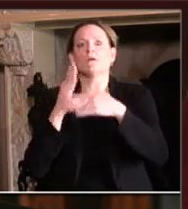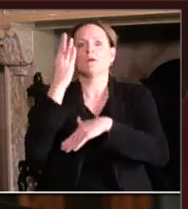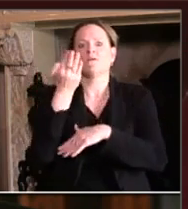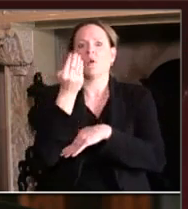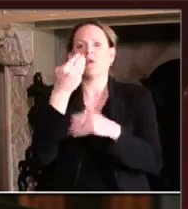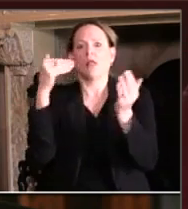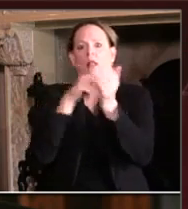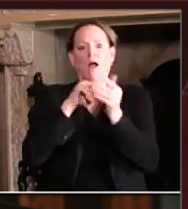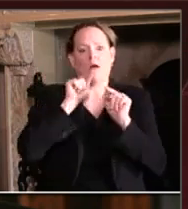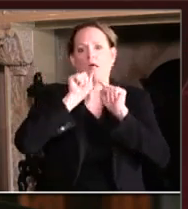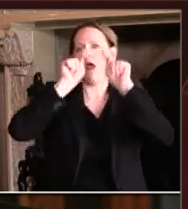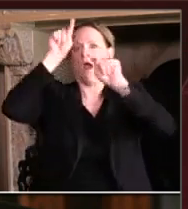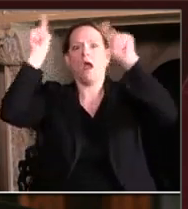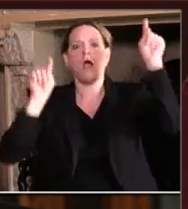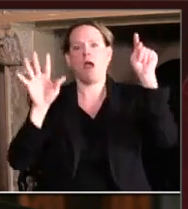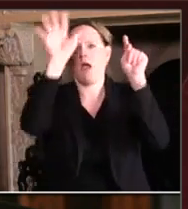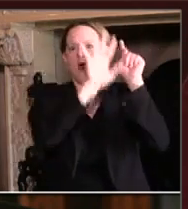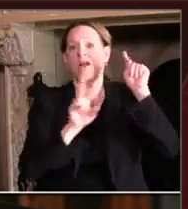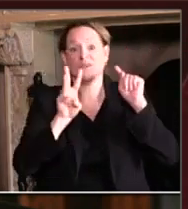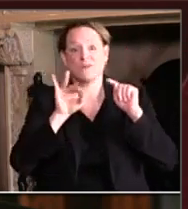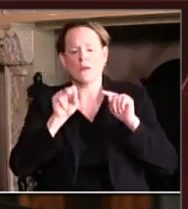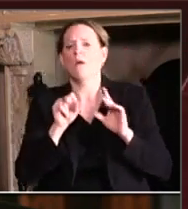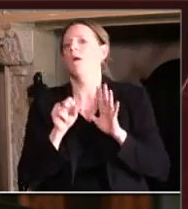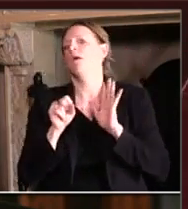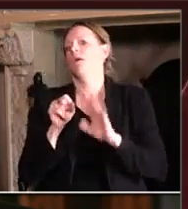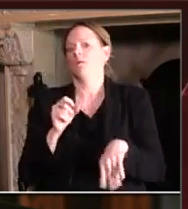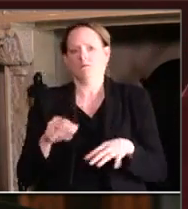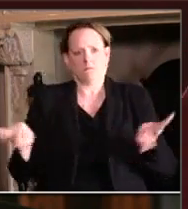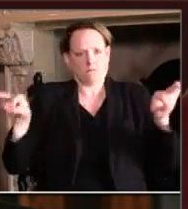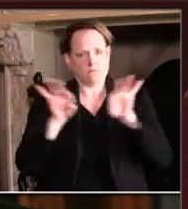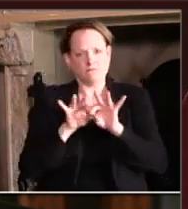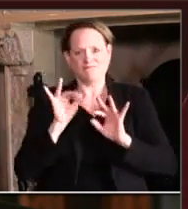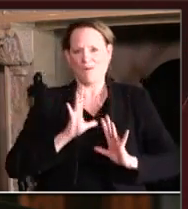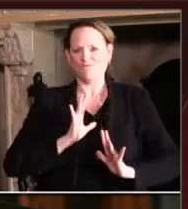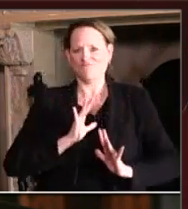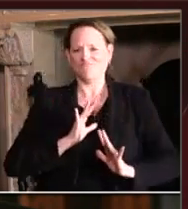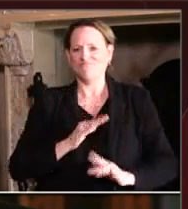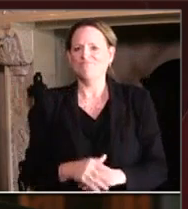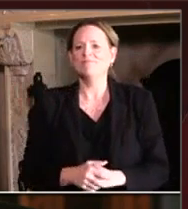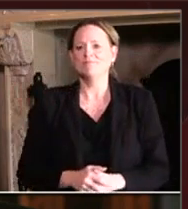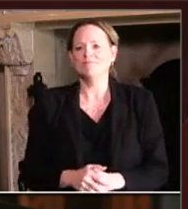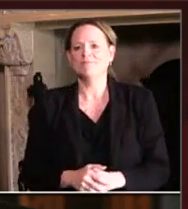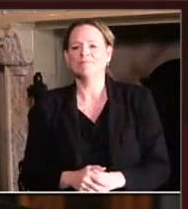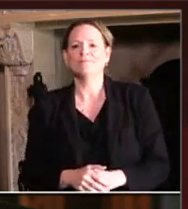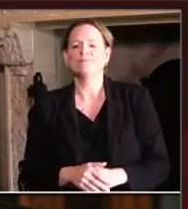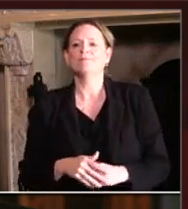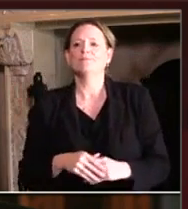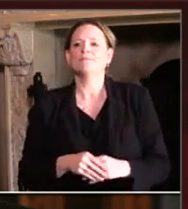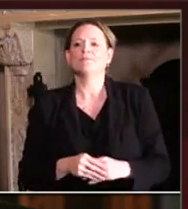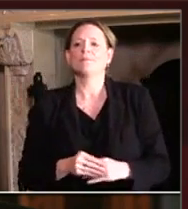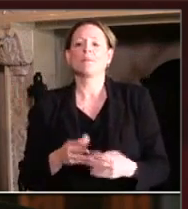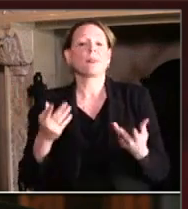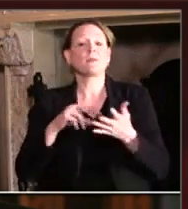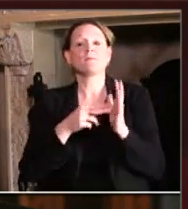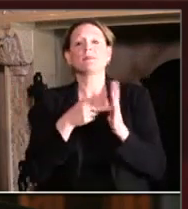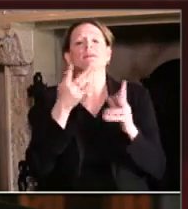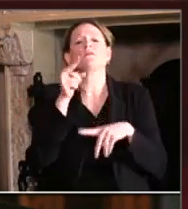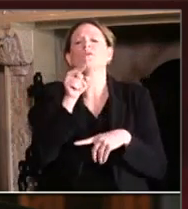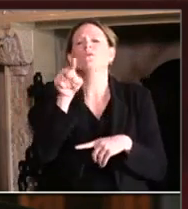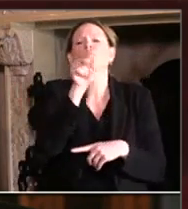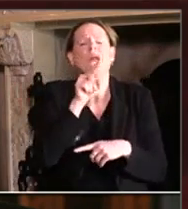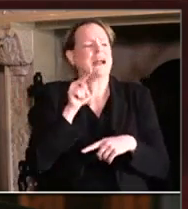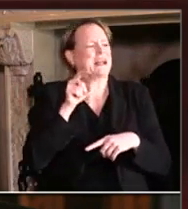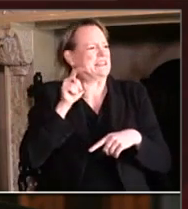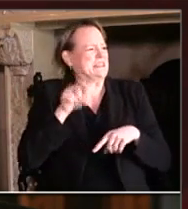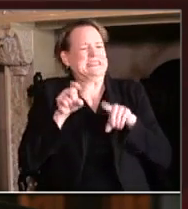that is important to know, because that means that everyone in Wisconsin who needs a test can get a test. We want to make sure